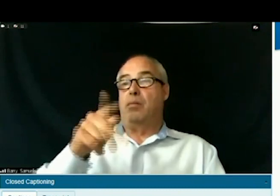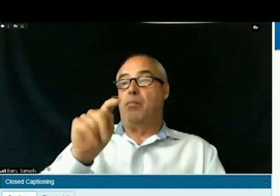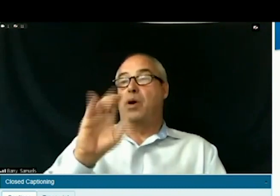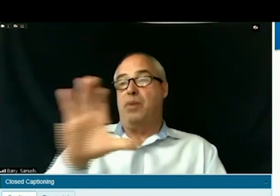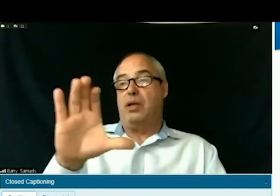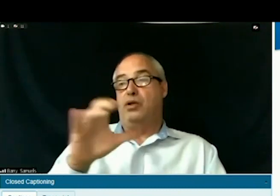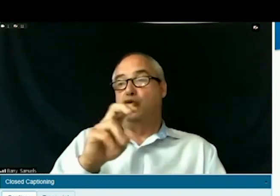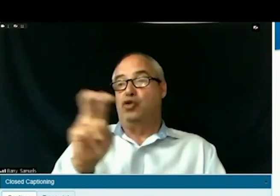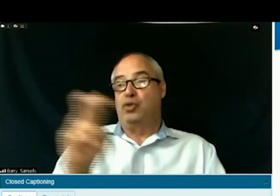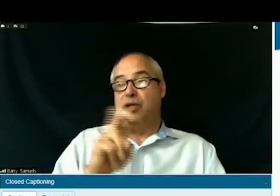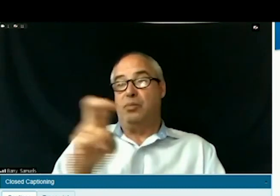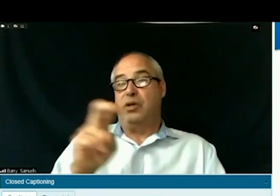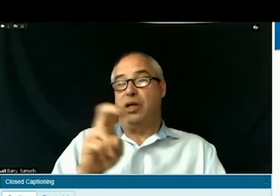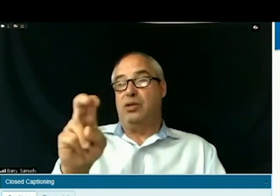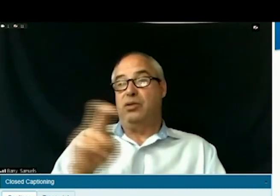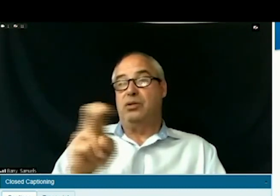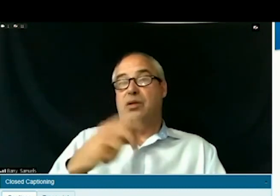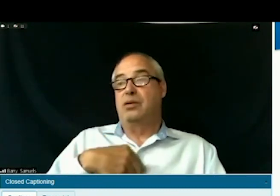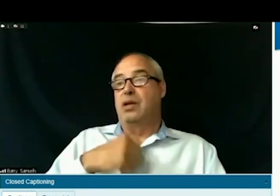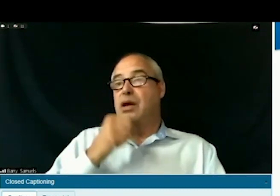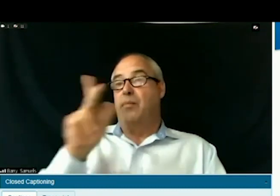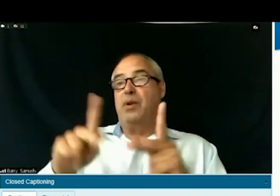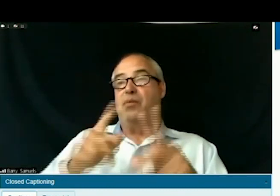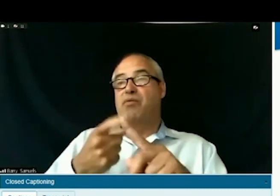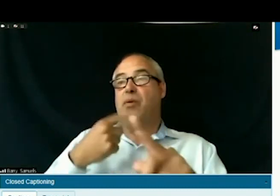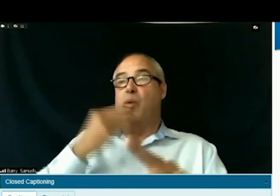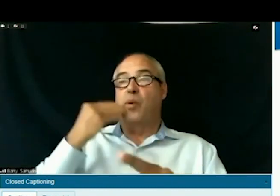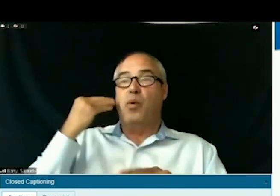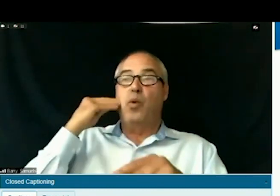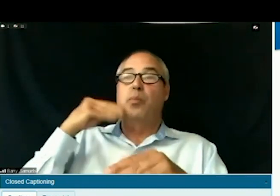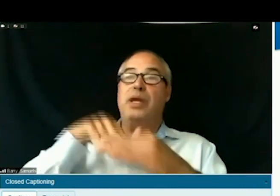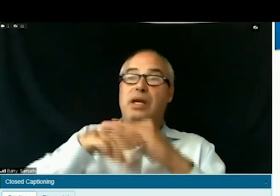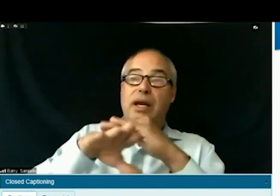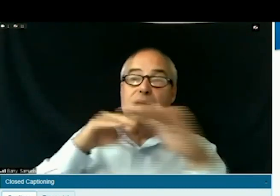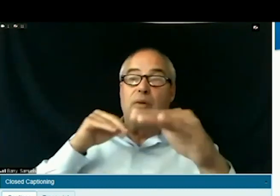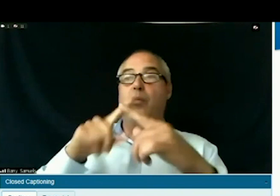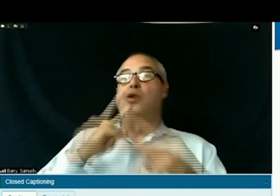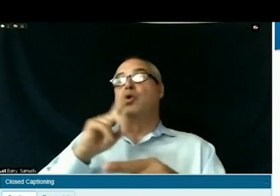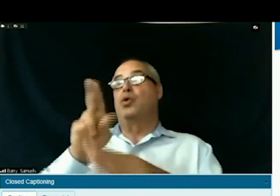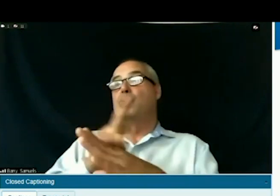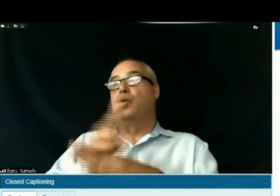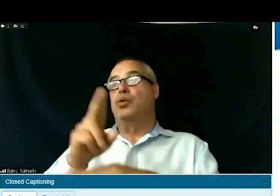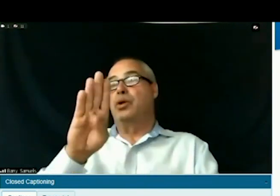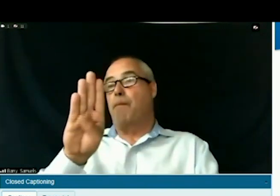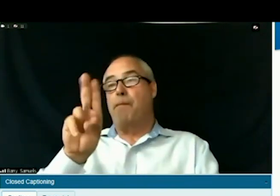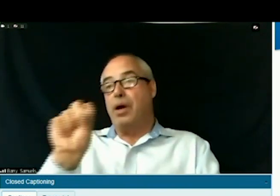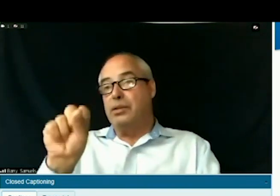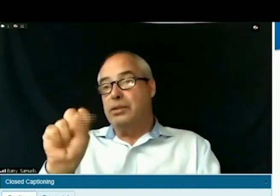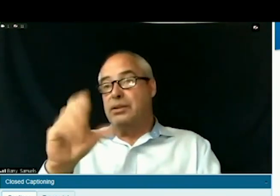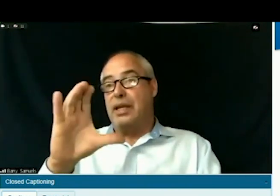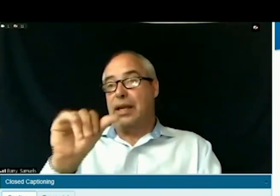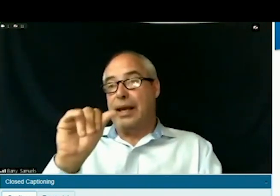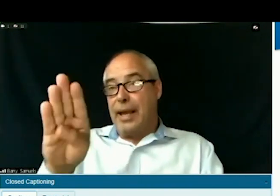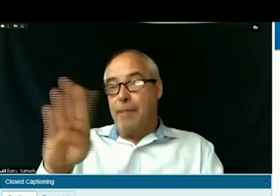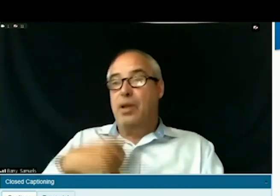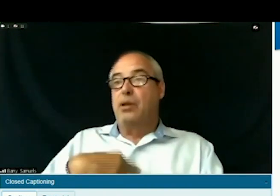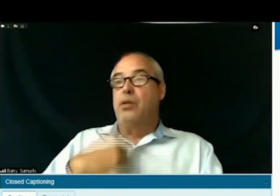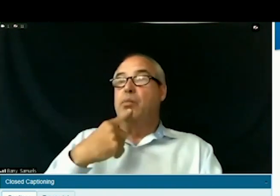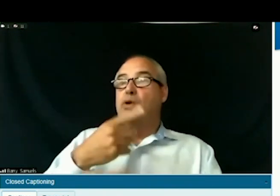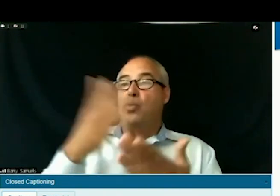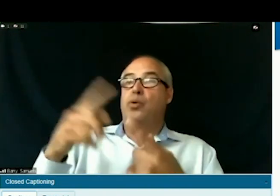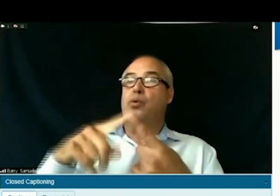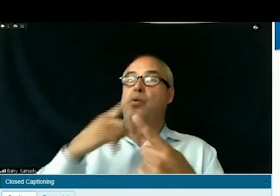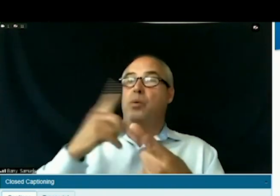people coming in and out of your home. It's, are you, using public transportation? Are you out and about? Do you need dialysis, right? Do you need